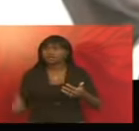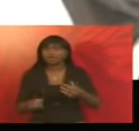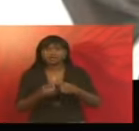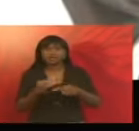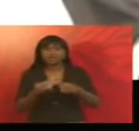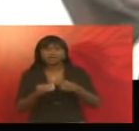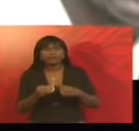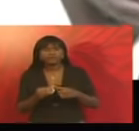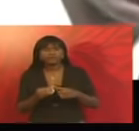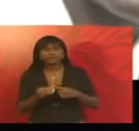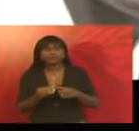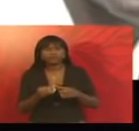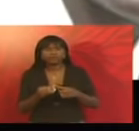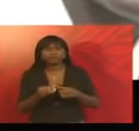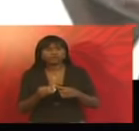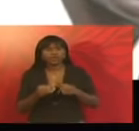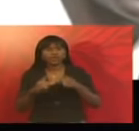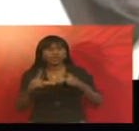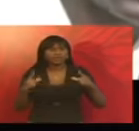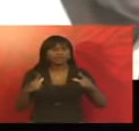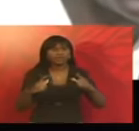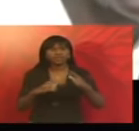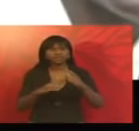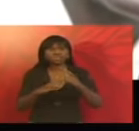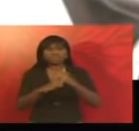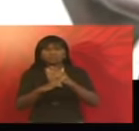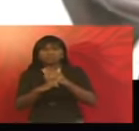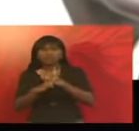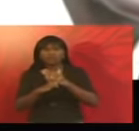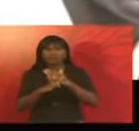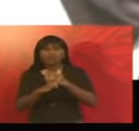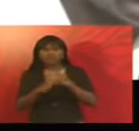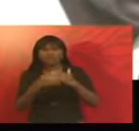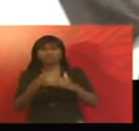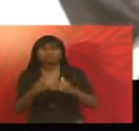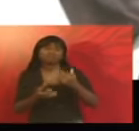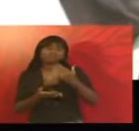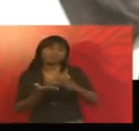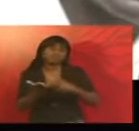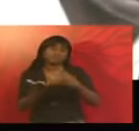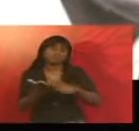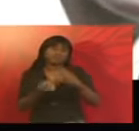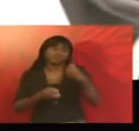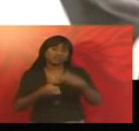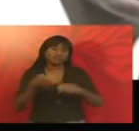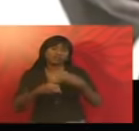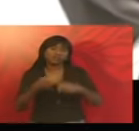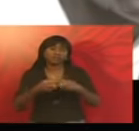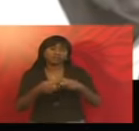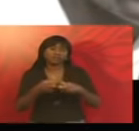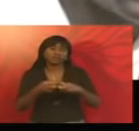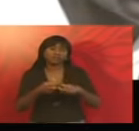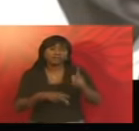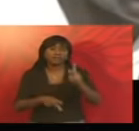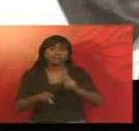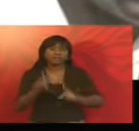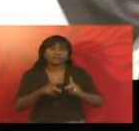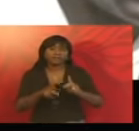the language barrier, which sometimes poses an issue to persons within the